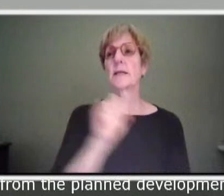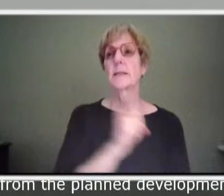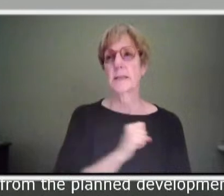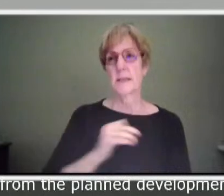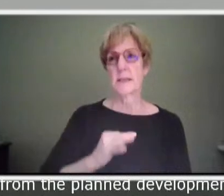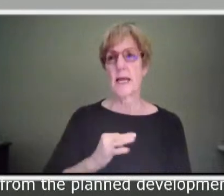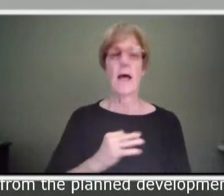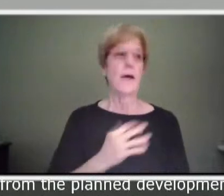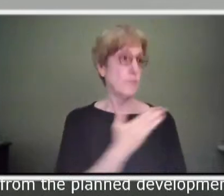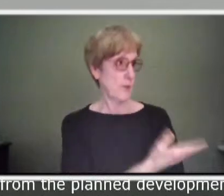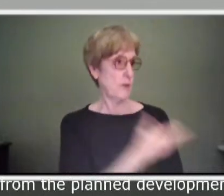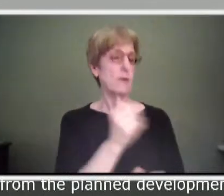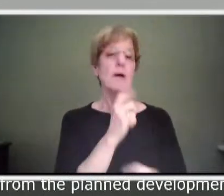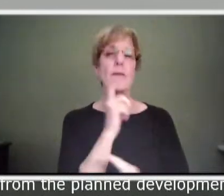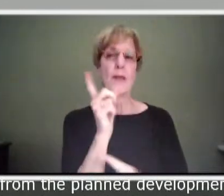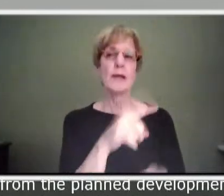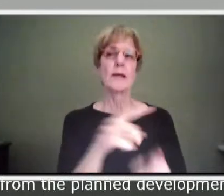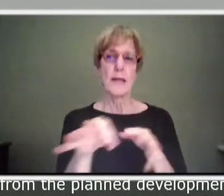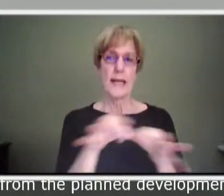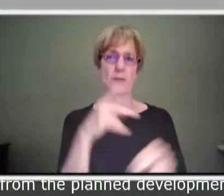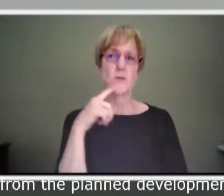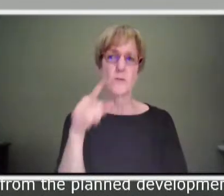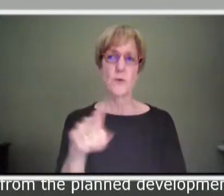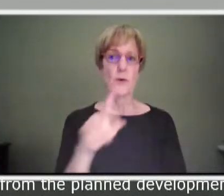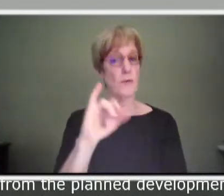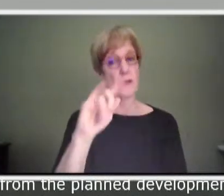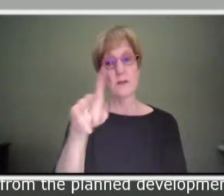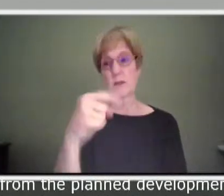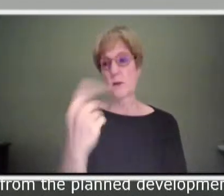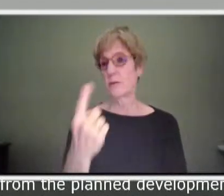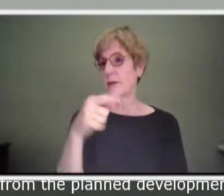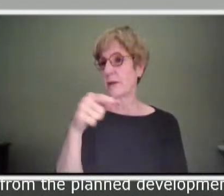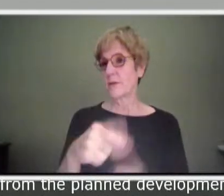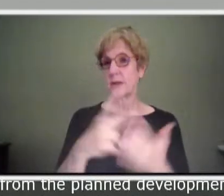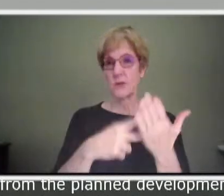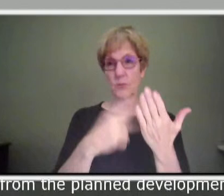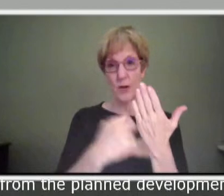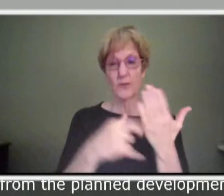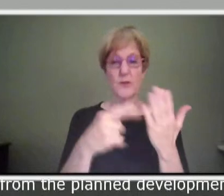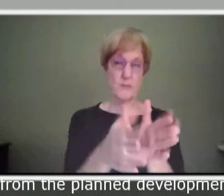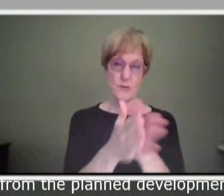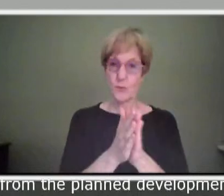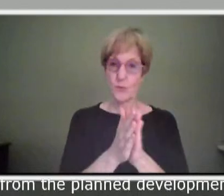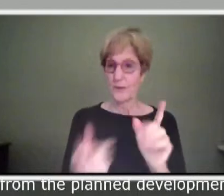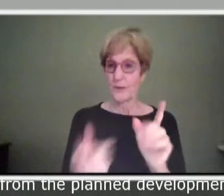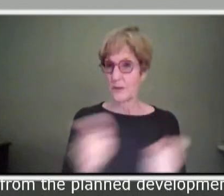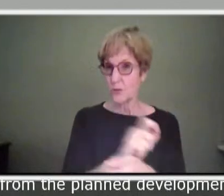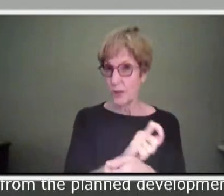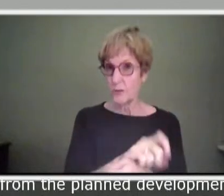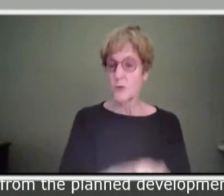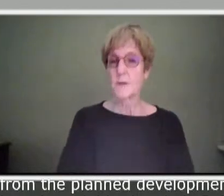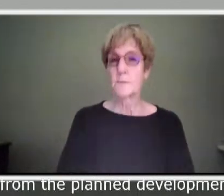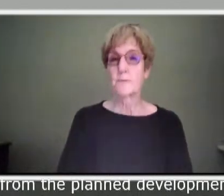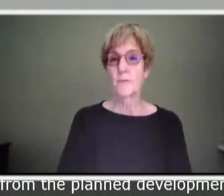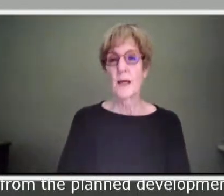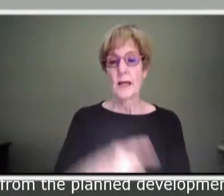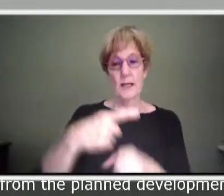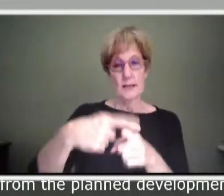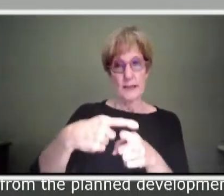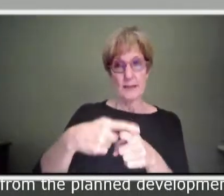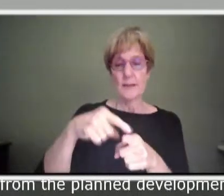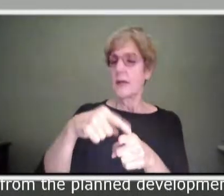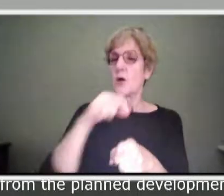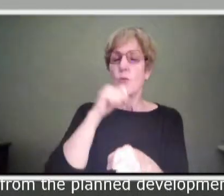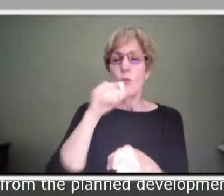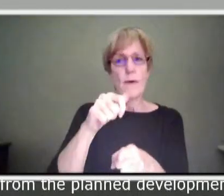those questions for you. Again, that's the only aspect of this project and petition that is changing. These intersection improvements weren't called out